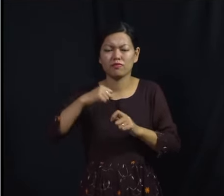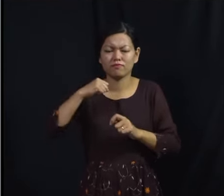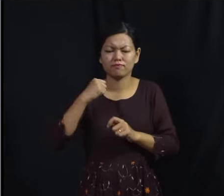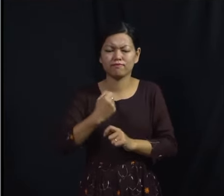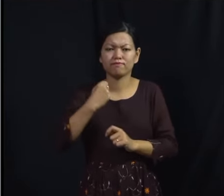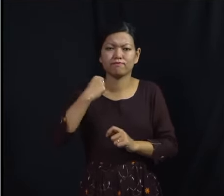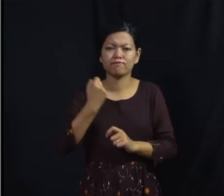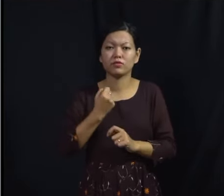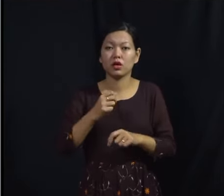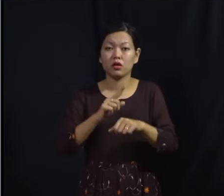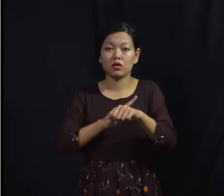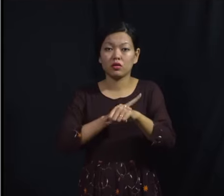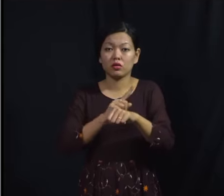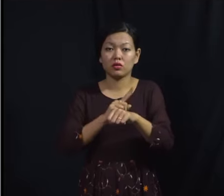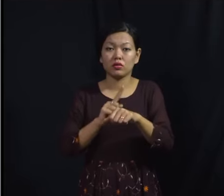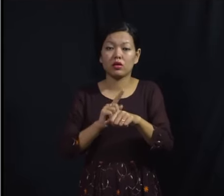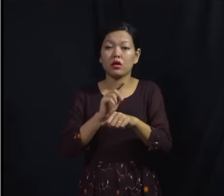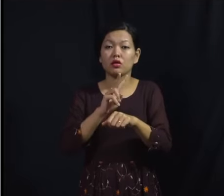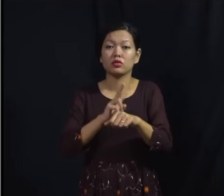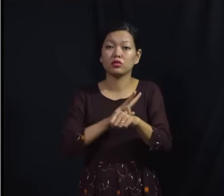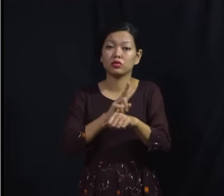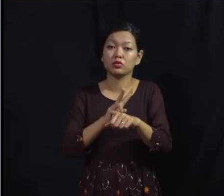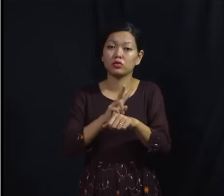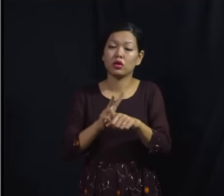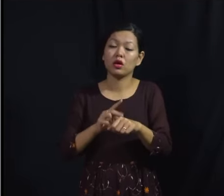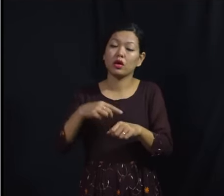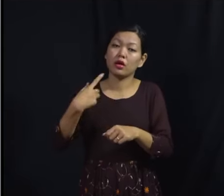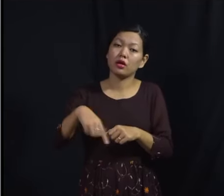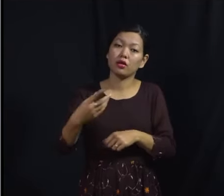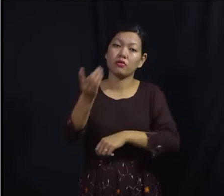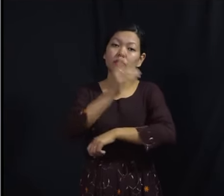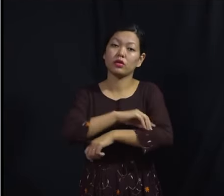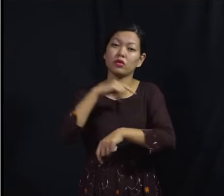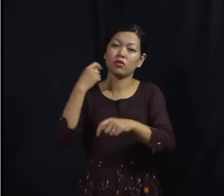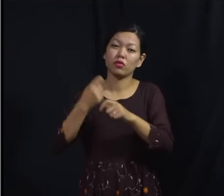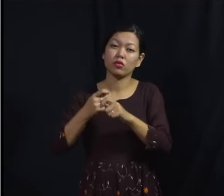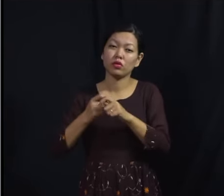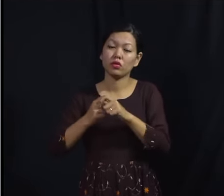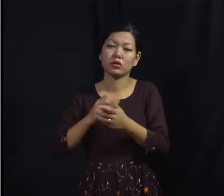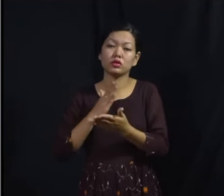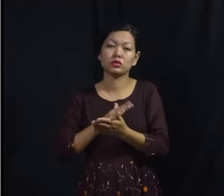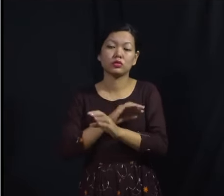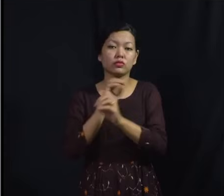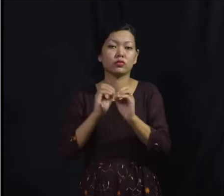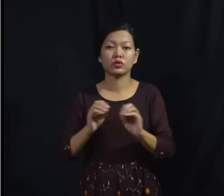for 2 hours to pay for her tuition. She was consistent, and that was also one of her gifts, we can see.